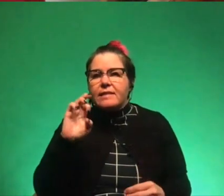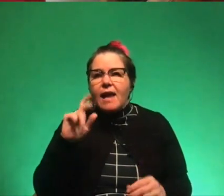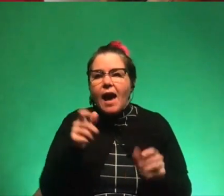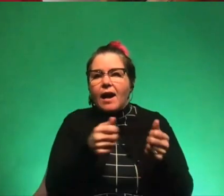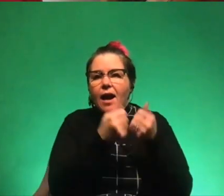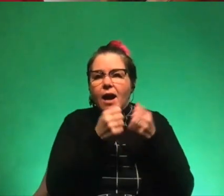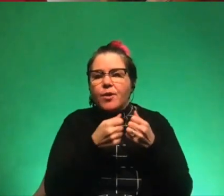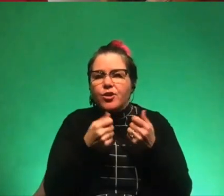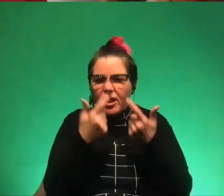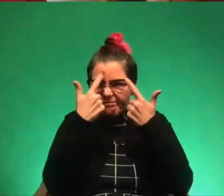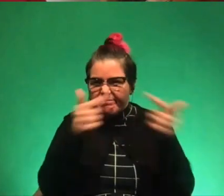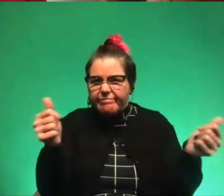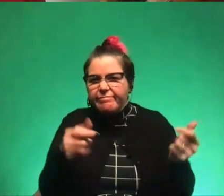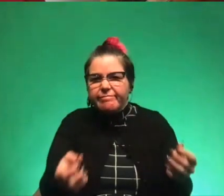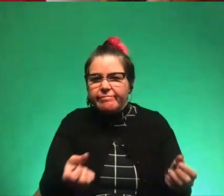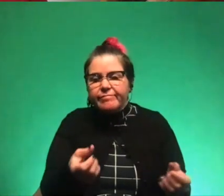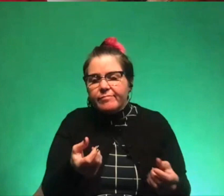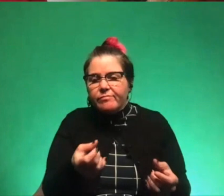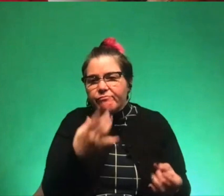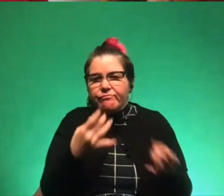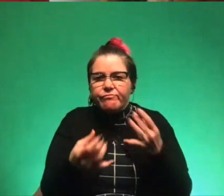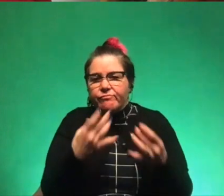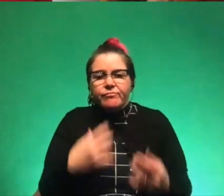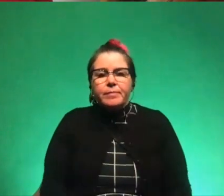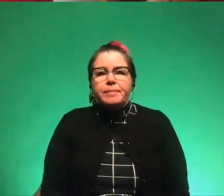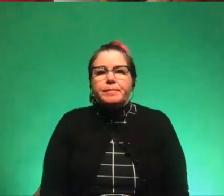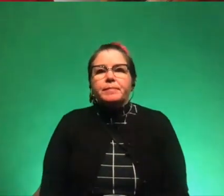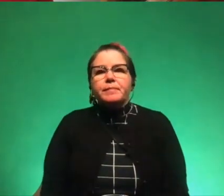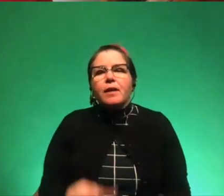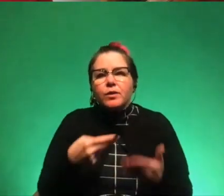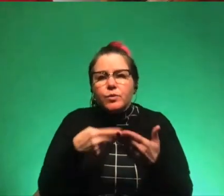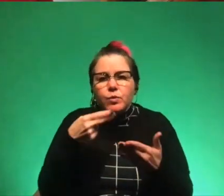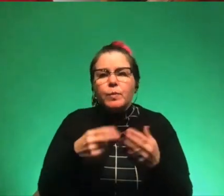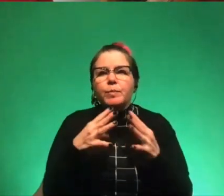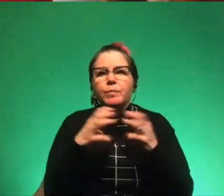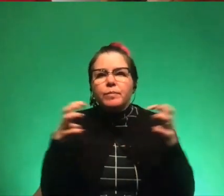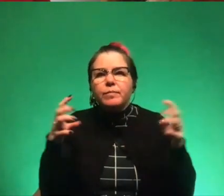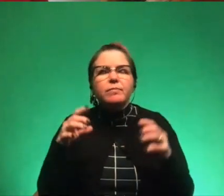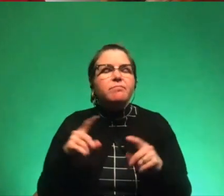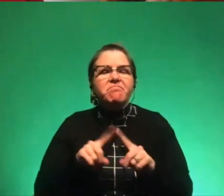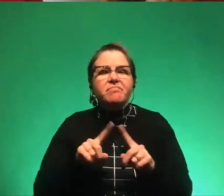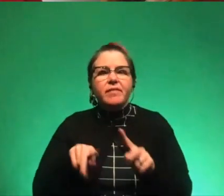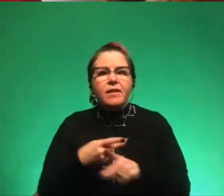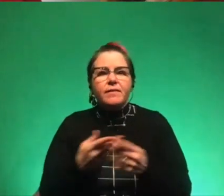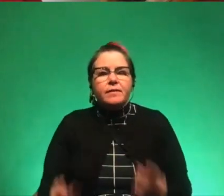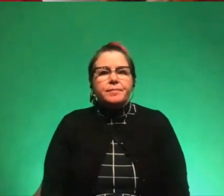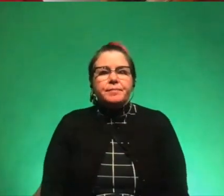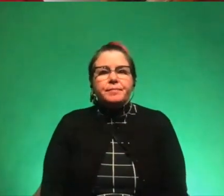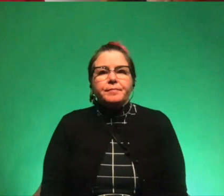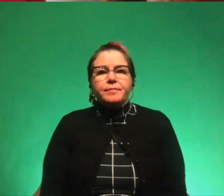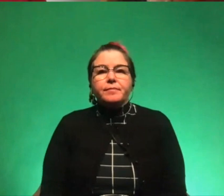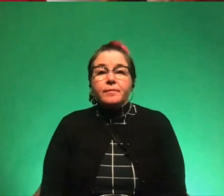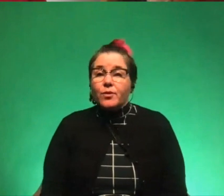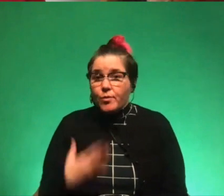can sort of help yourself to snacks at any stage, like, you know, soup or noodles or things like that. So yeah, we're really well